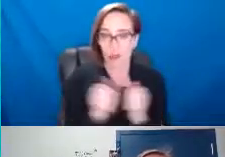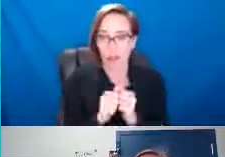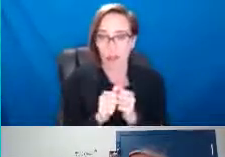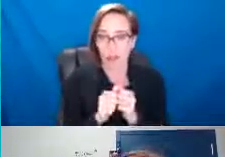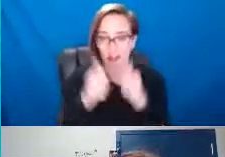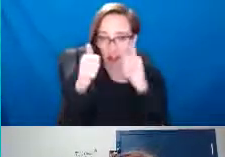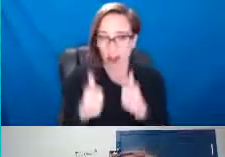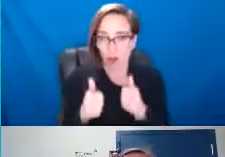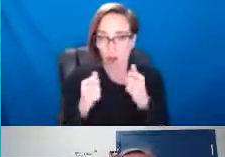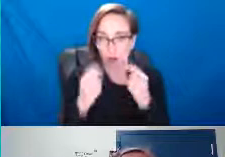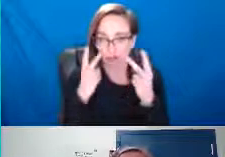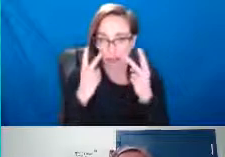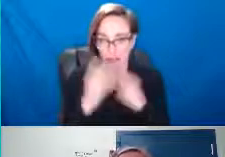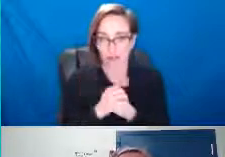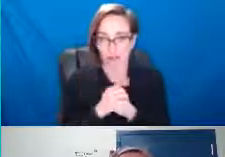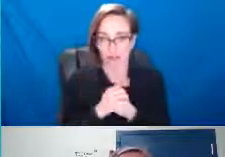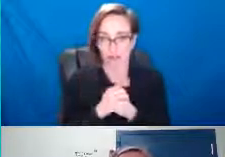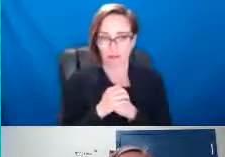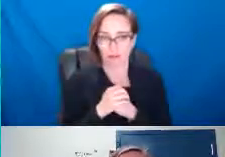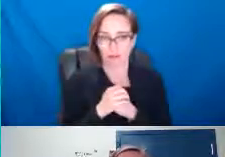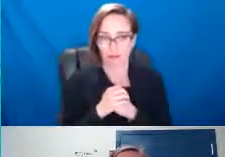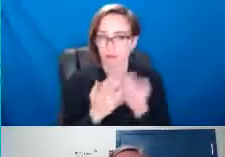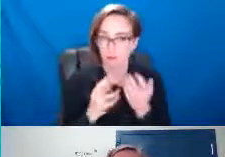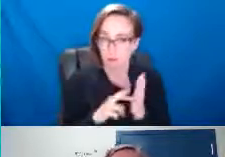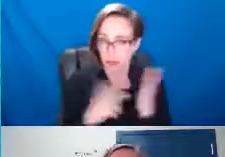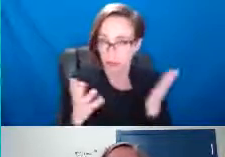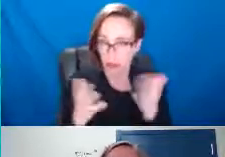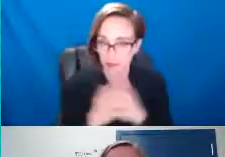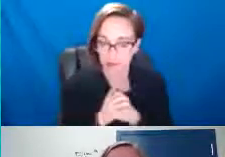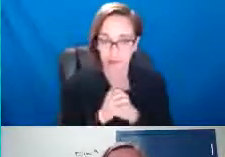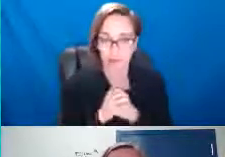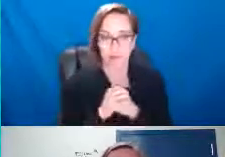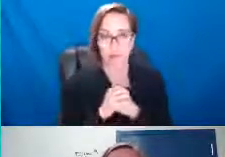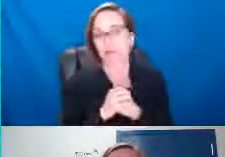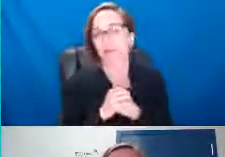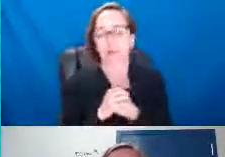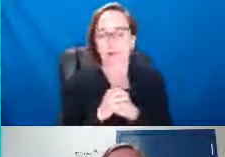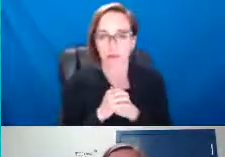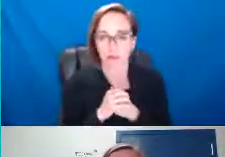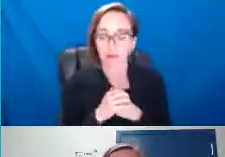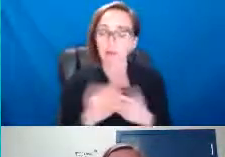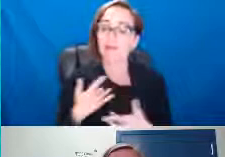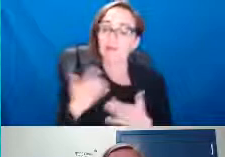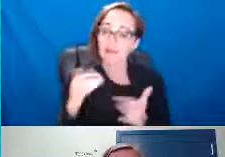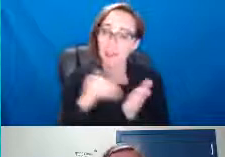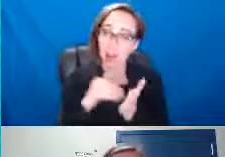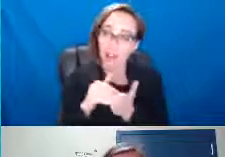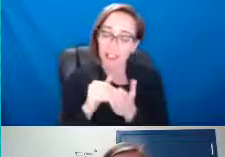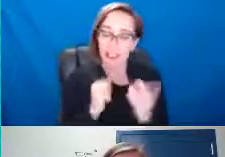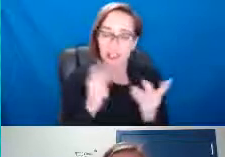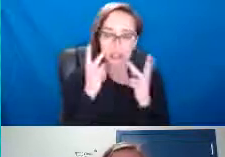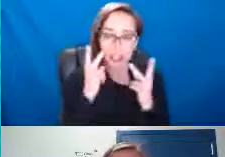Individuals who are hard of hearing with low vision can, most often their vision and hearing loss